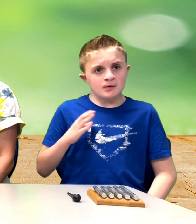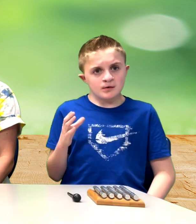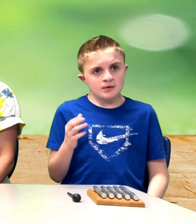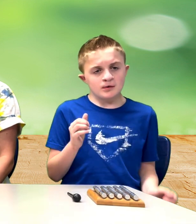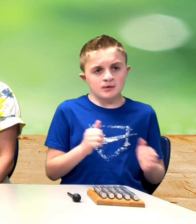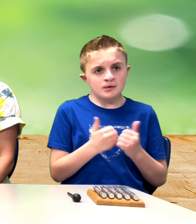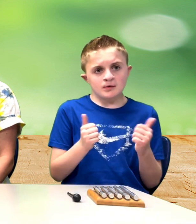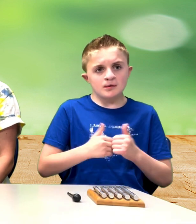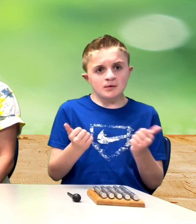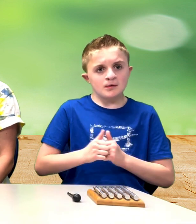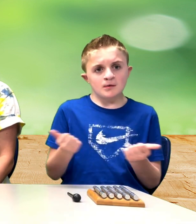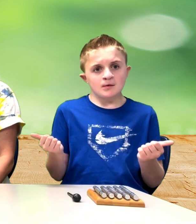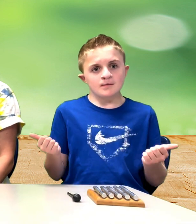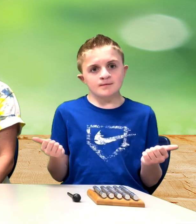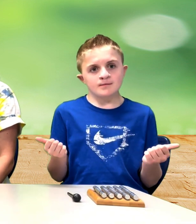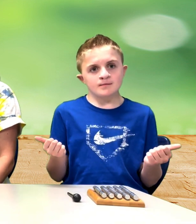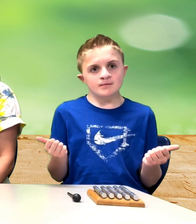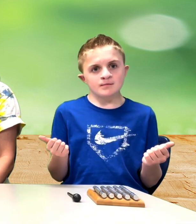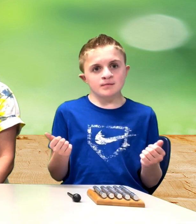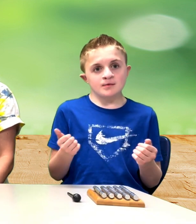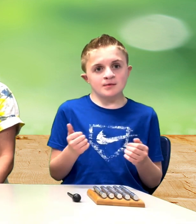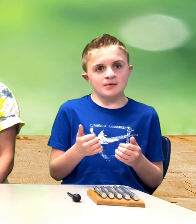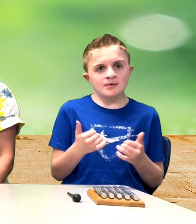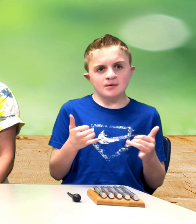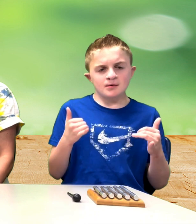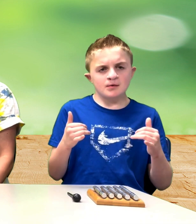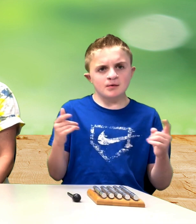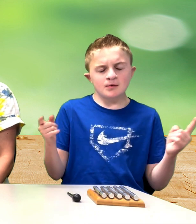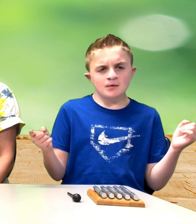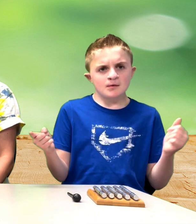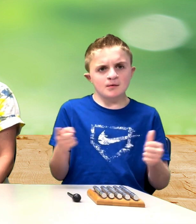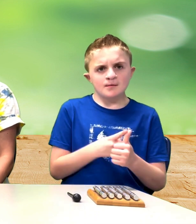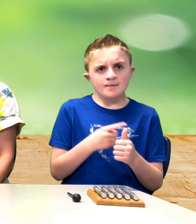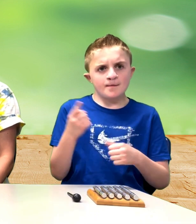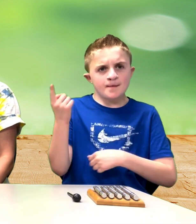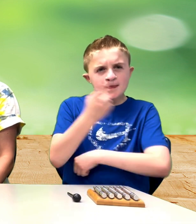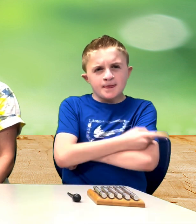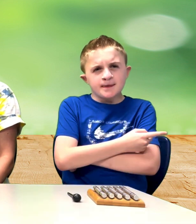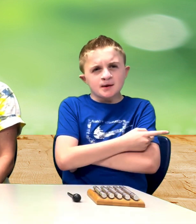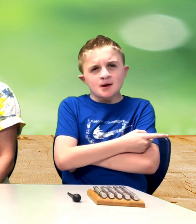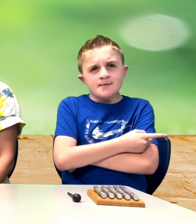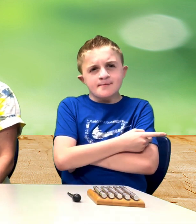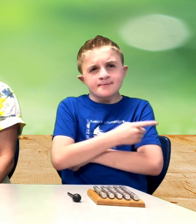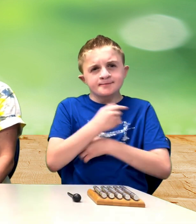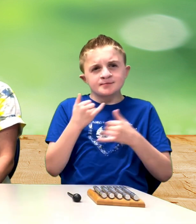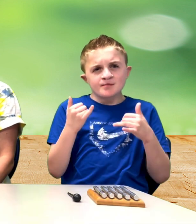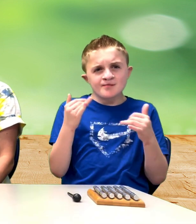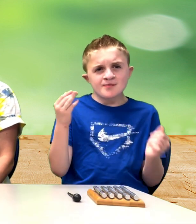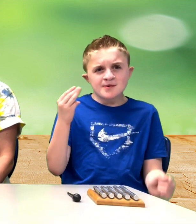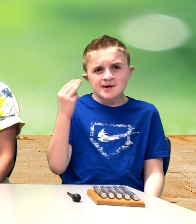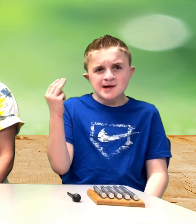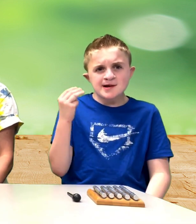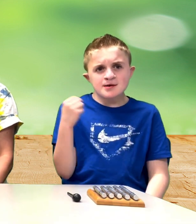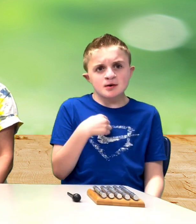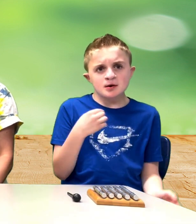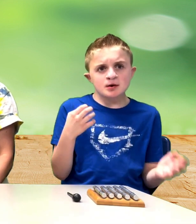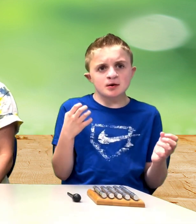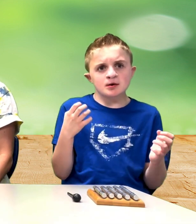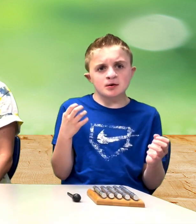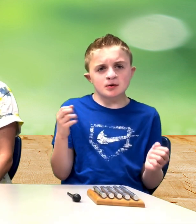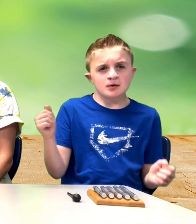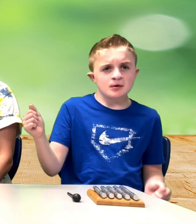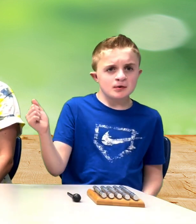Second, today is the first day where I would like for us to have a